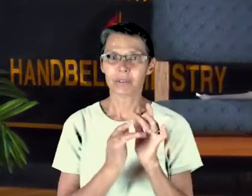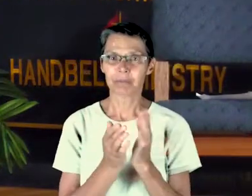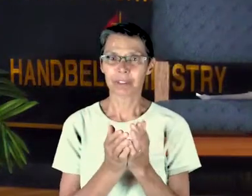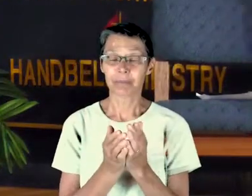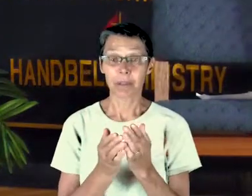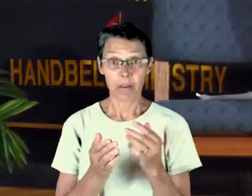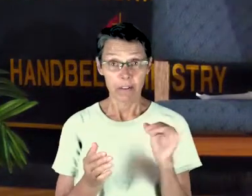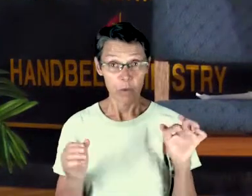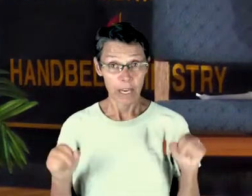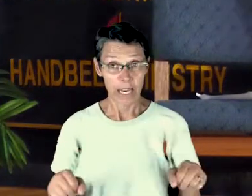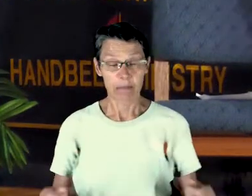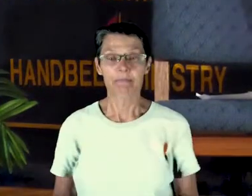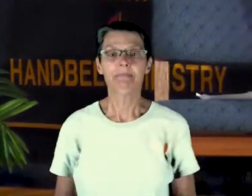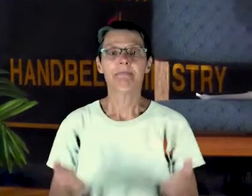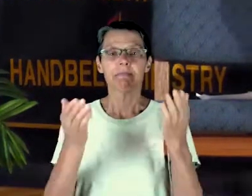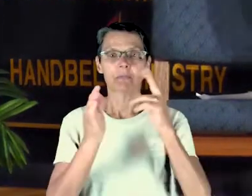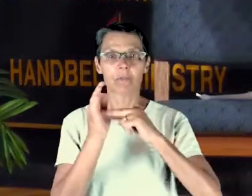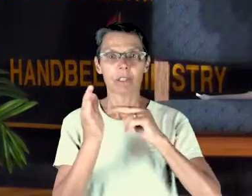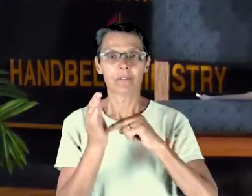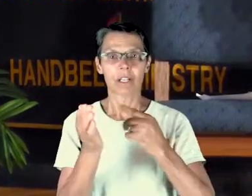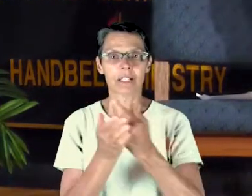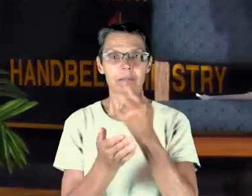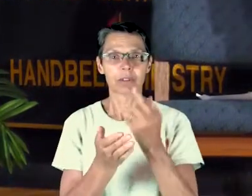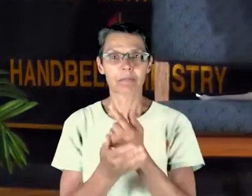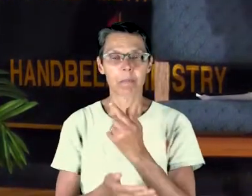reading of the gospel.